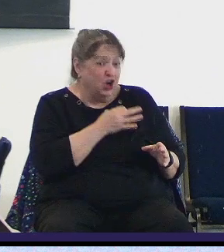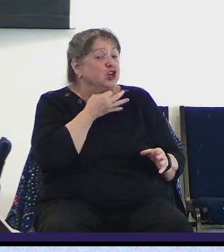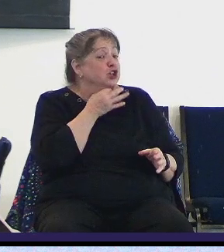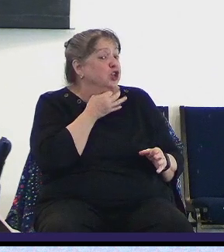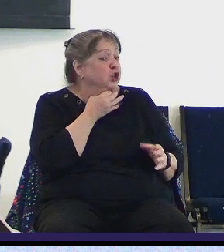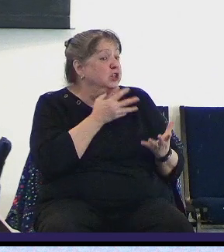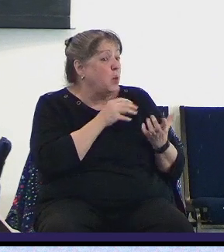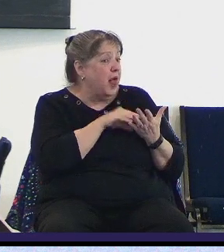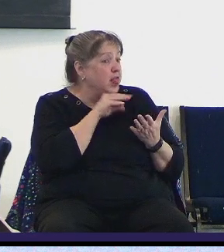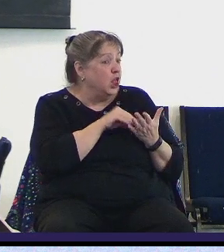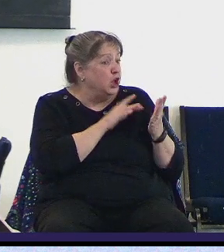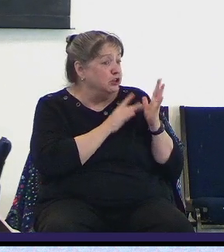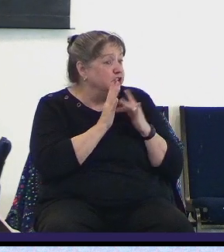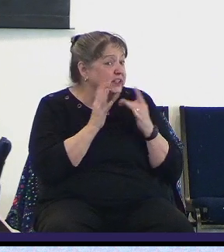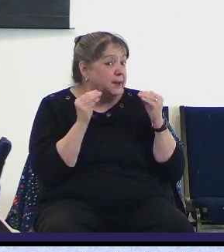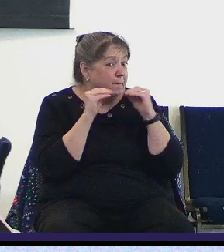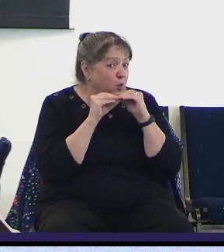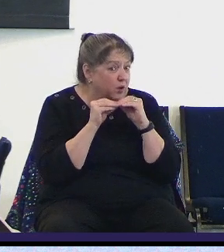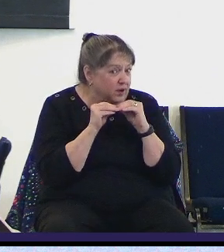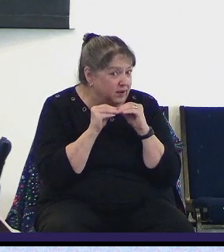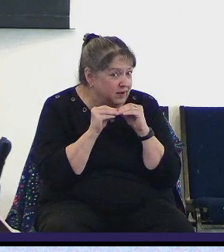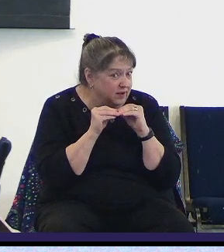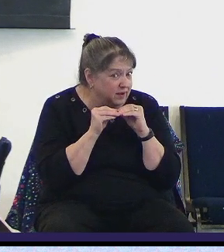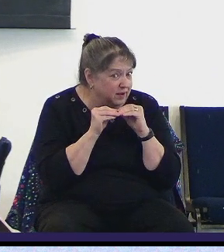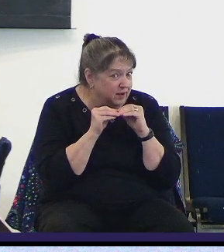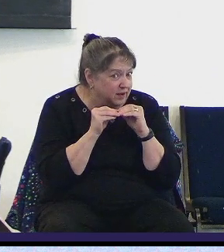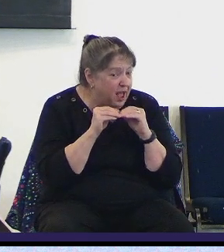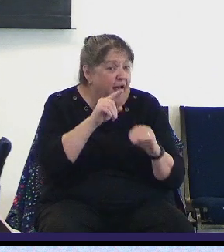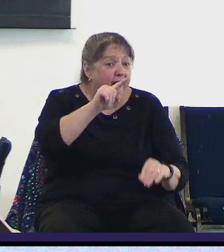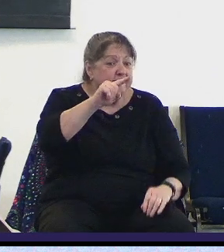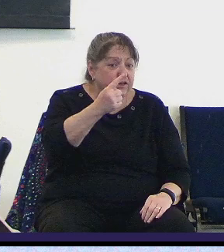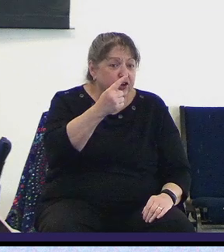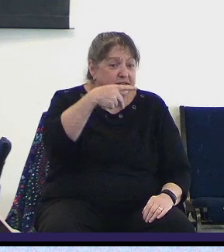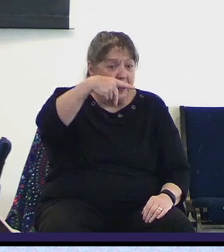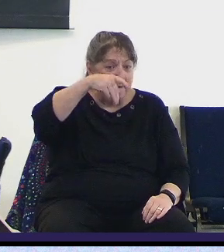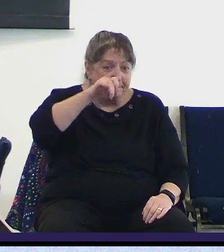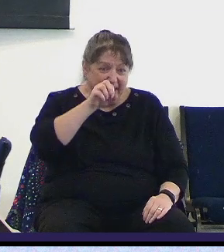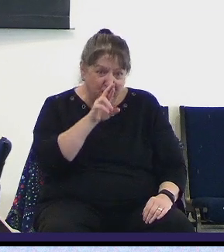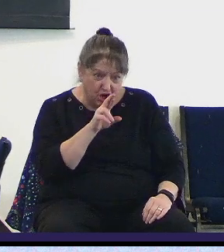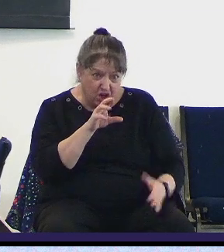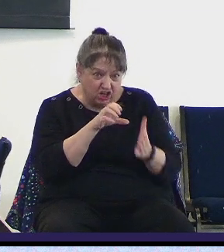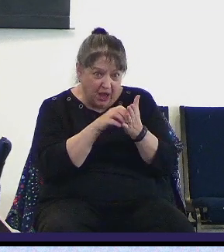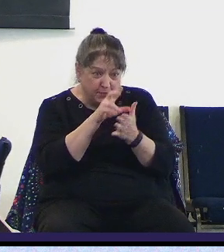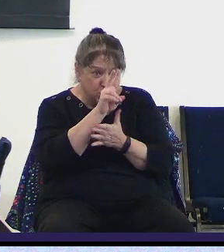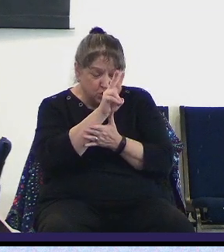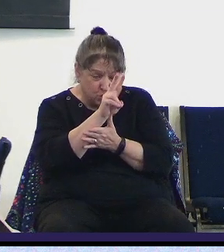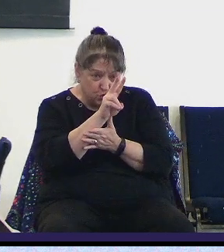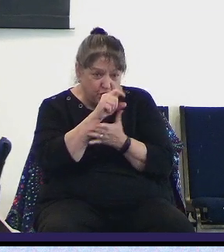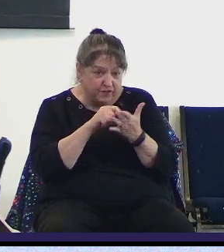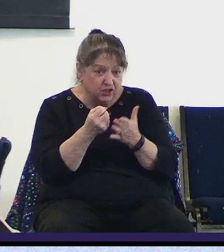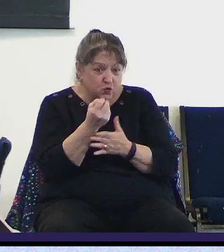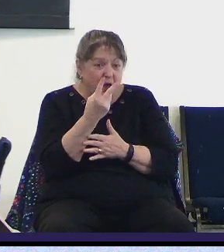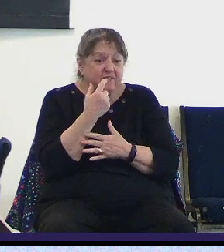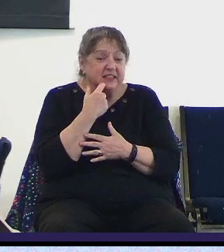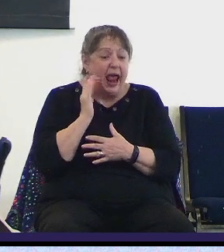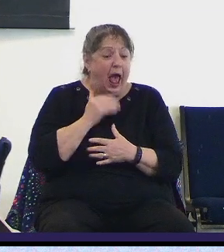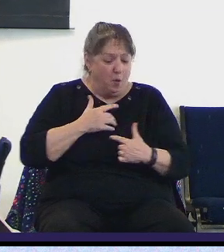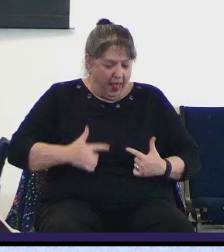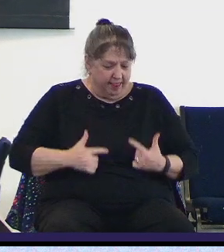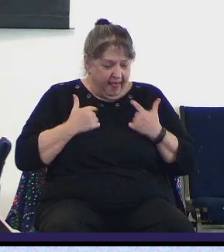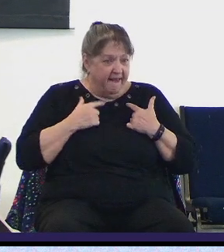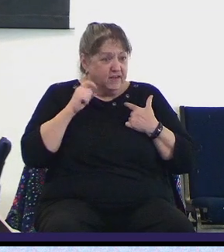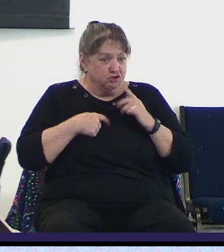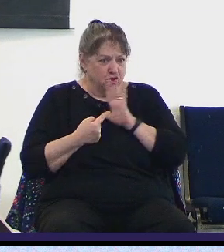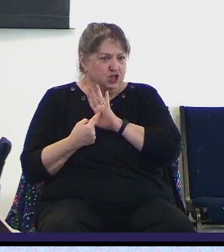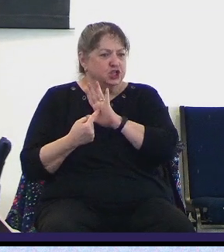to point to Jesus. 1 Peter 2:12 says that we're to live lives that cause people to realize that there's a